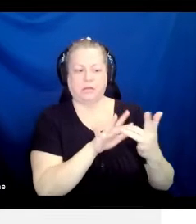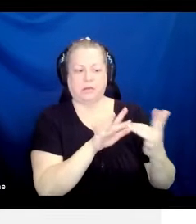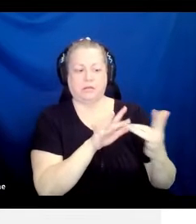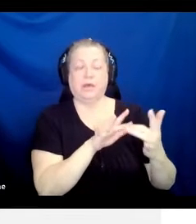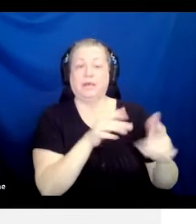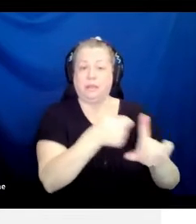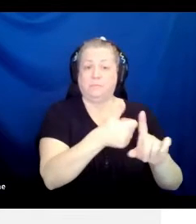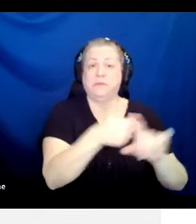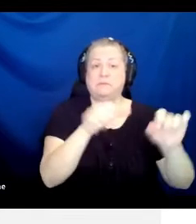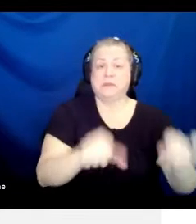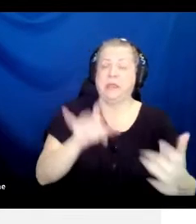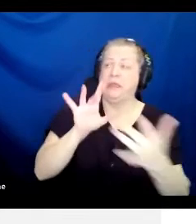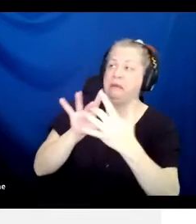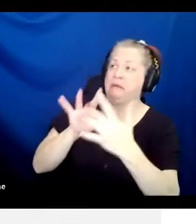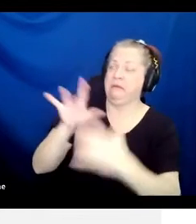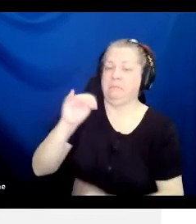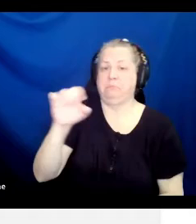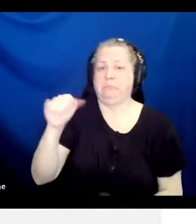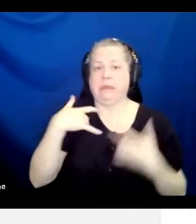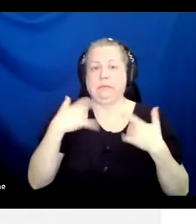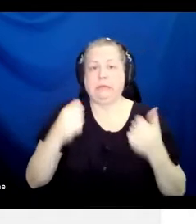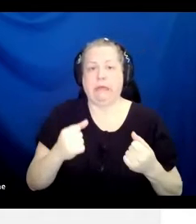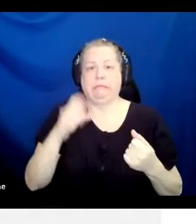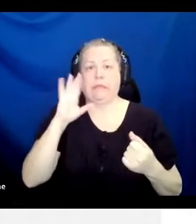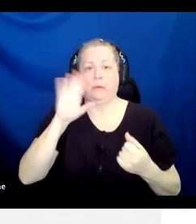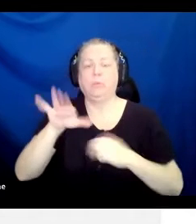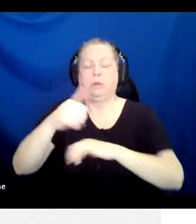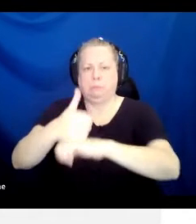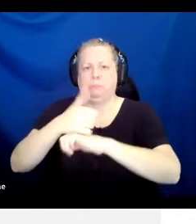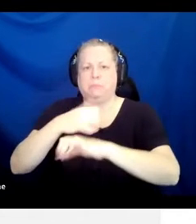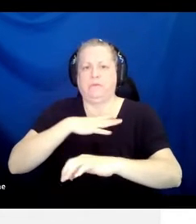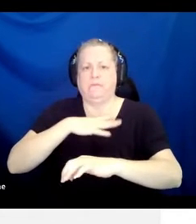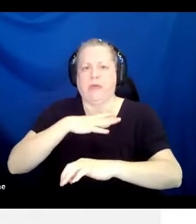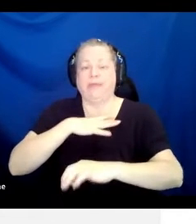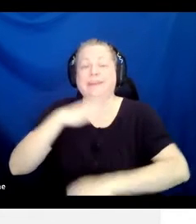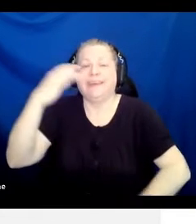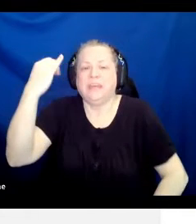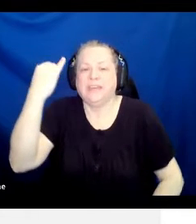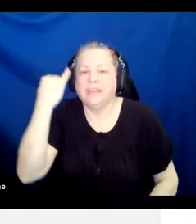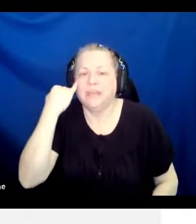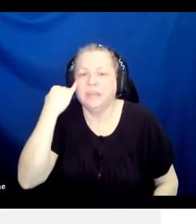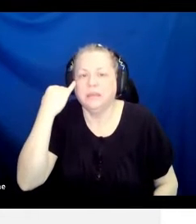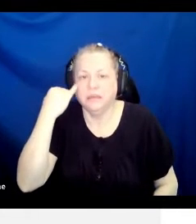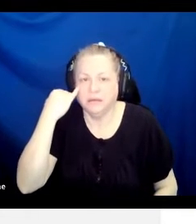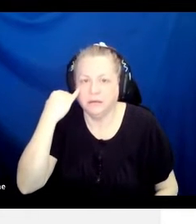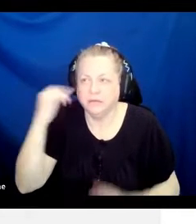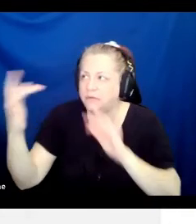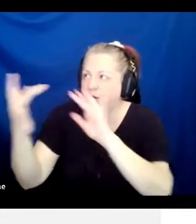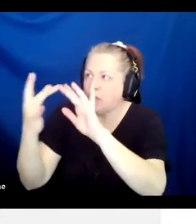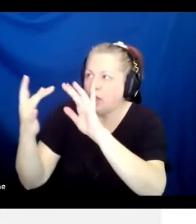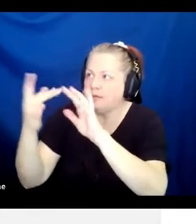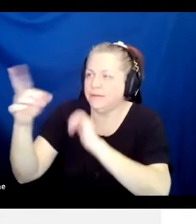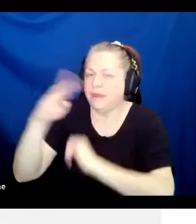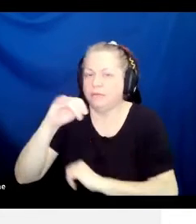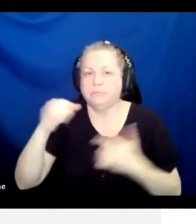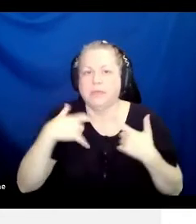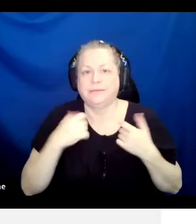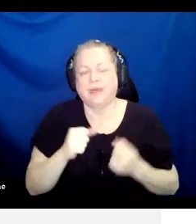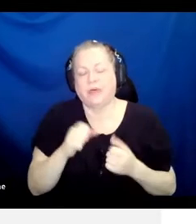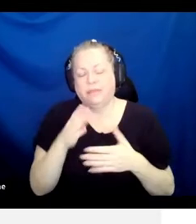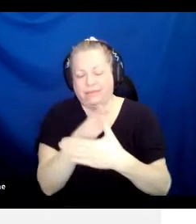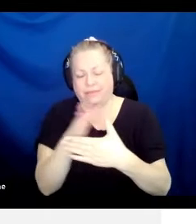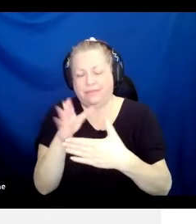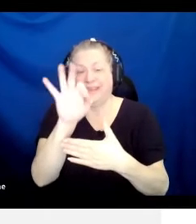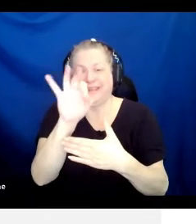renewal and will be reinstated to the day they were closed, as long as they contact MassHealth within 90 days of their